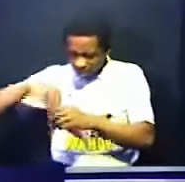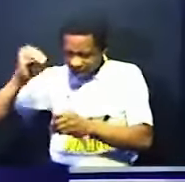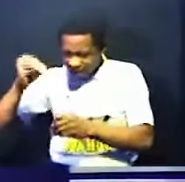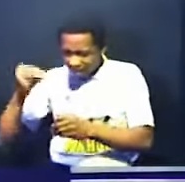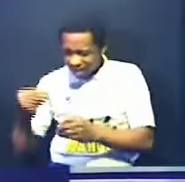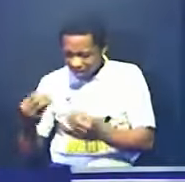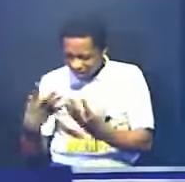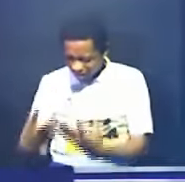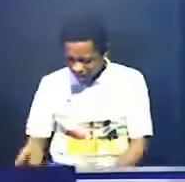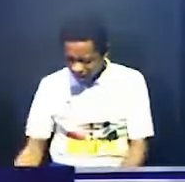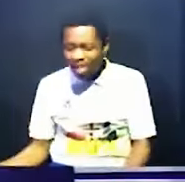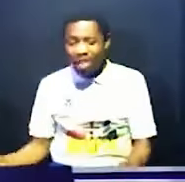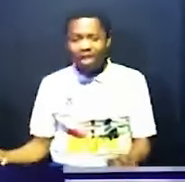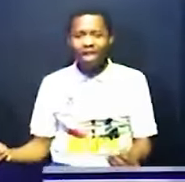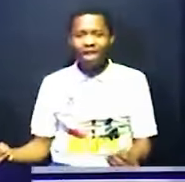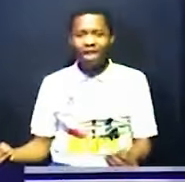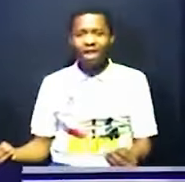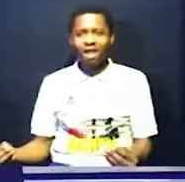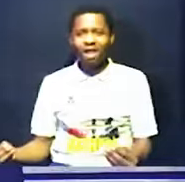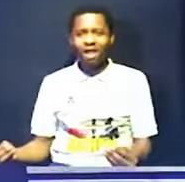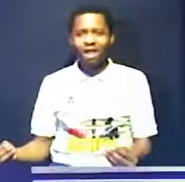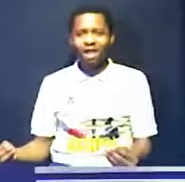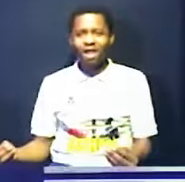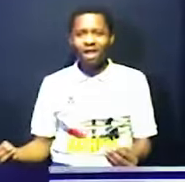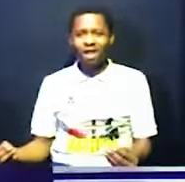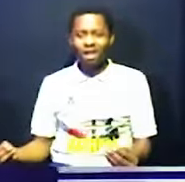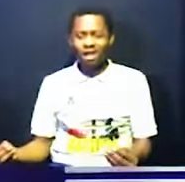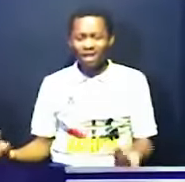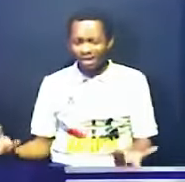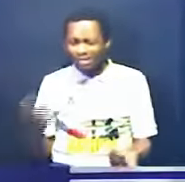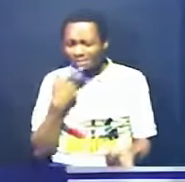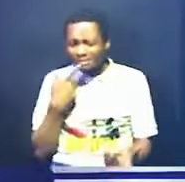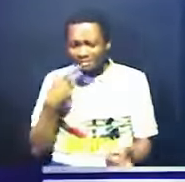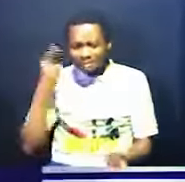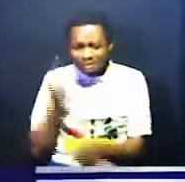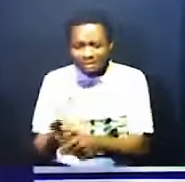And said, just that.